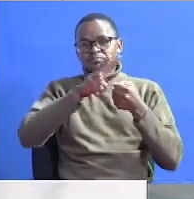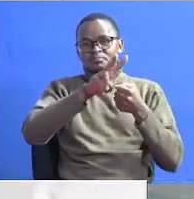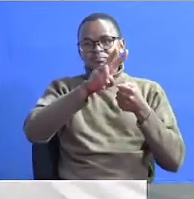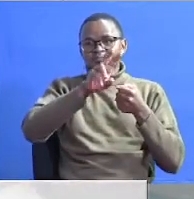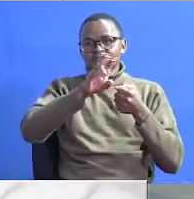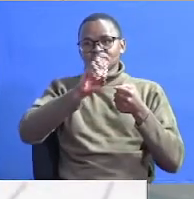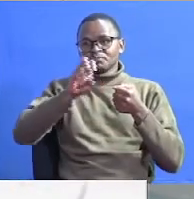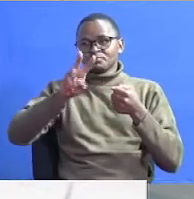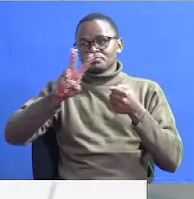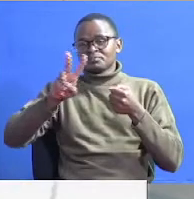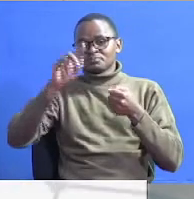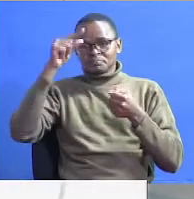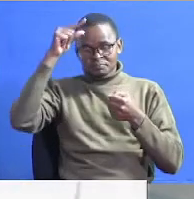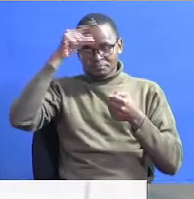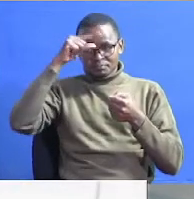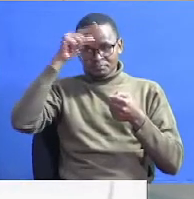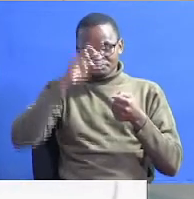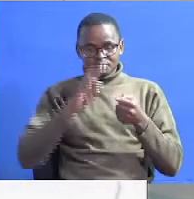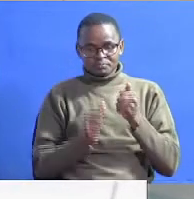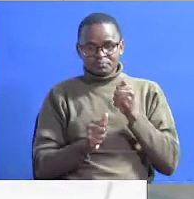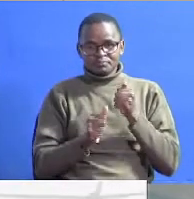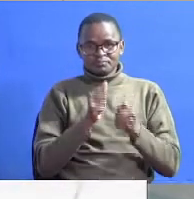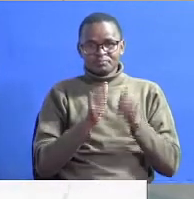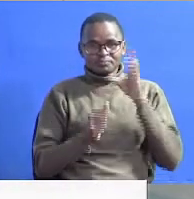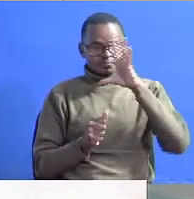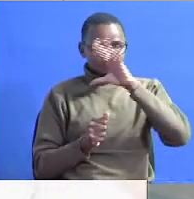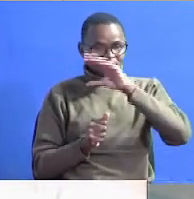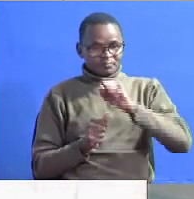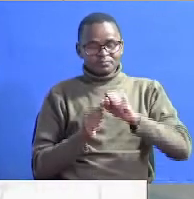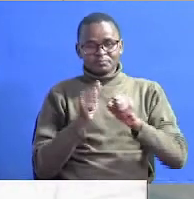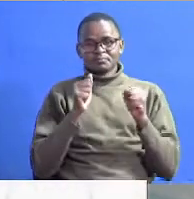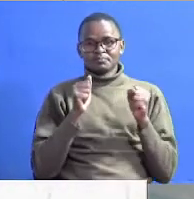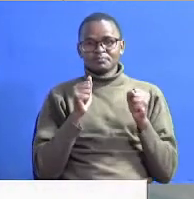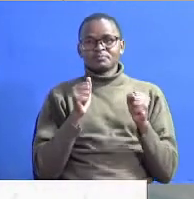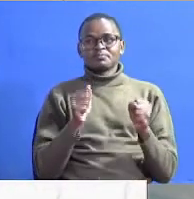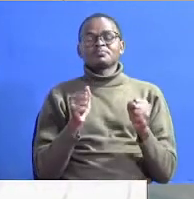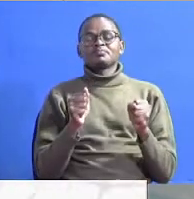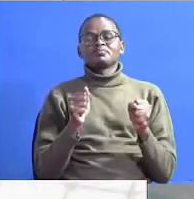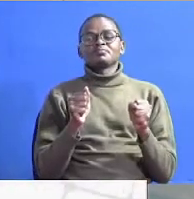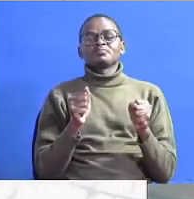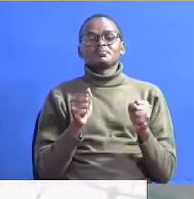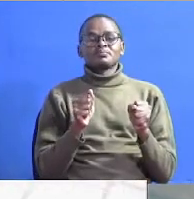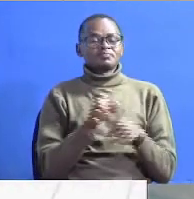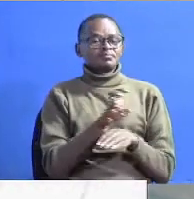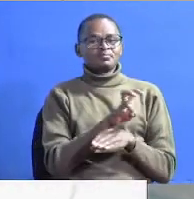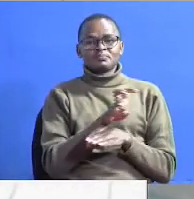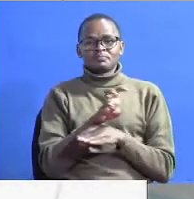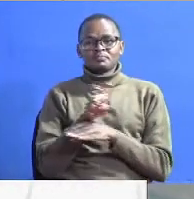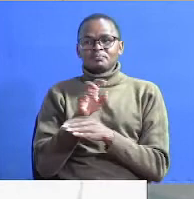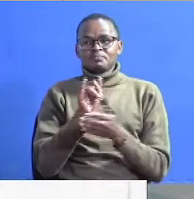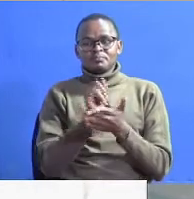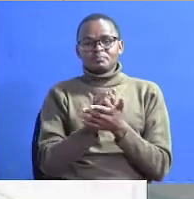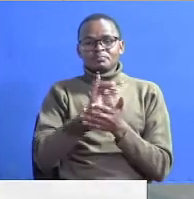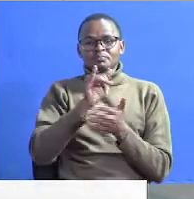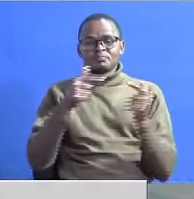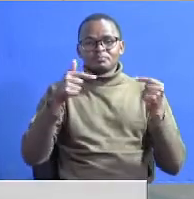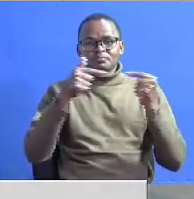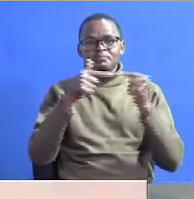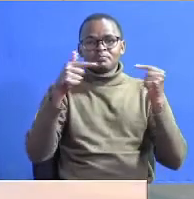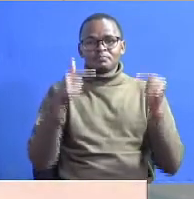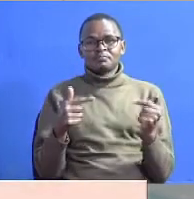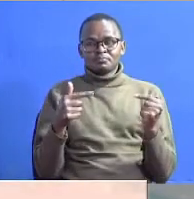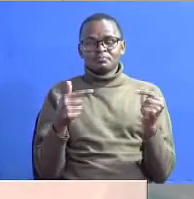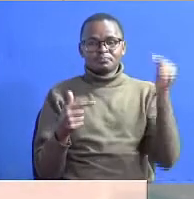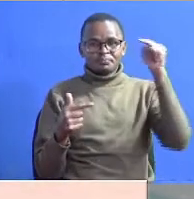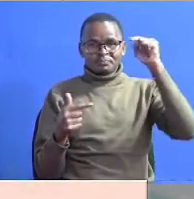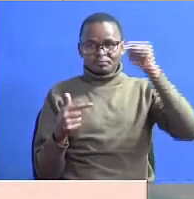2017-2022 administration, which lacked a strong check, that is by the opposition, because he